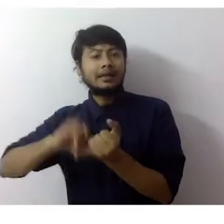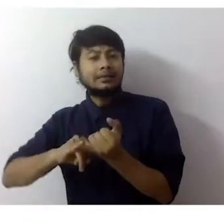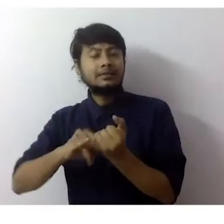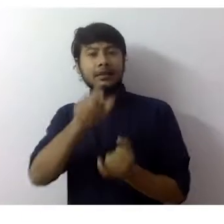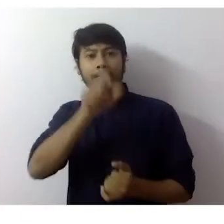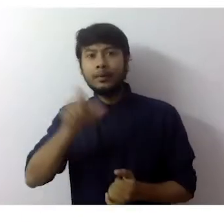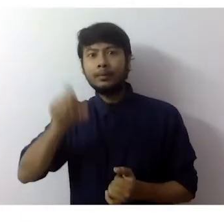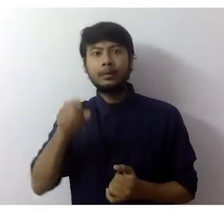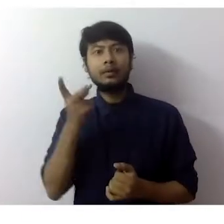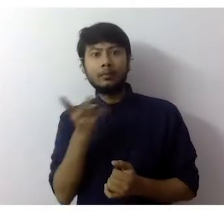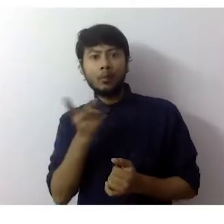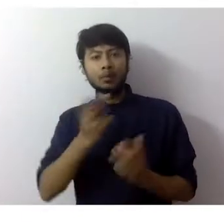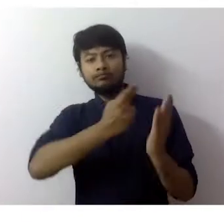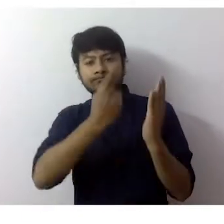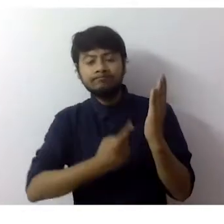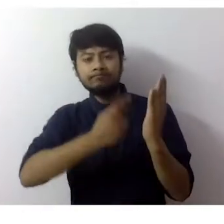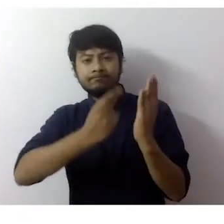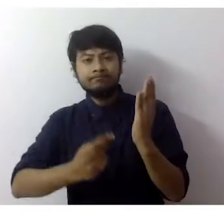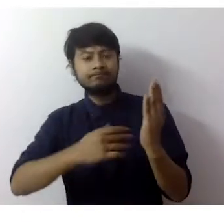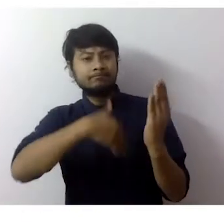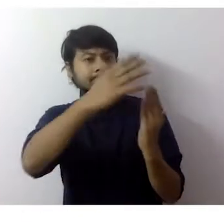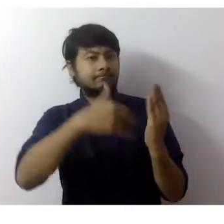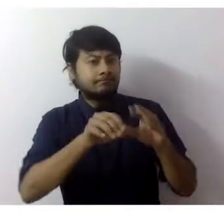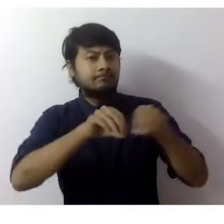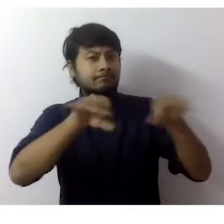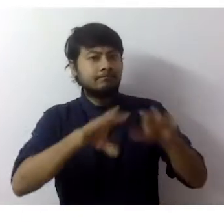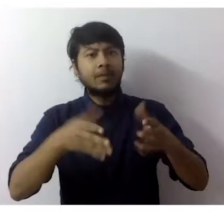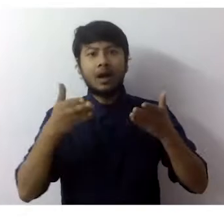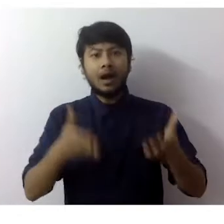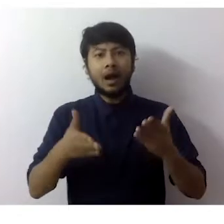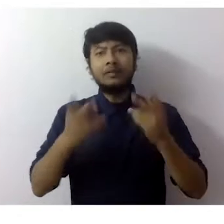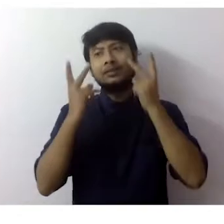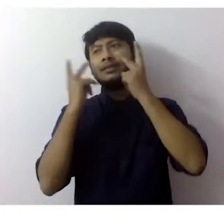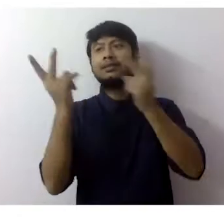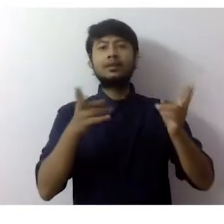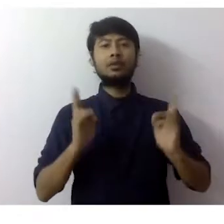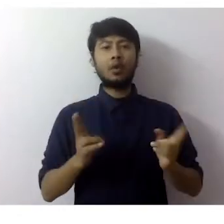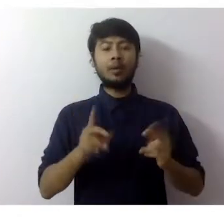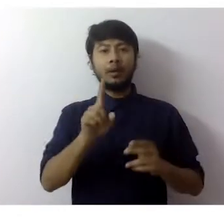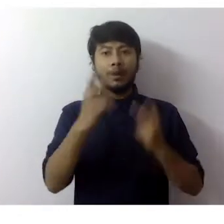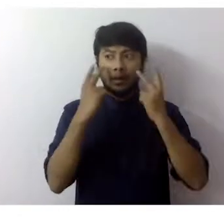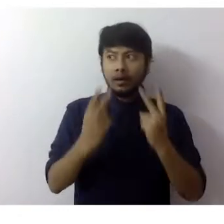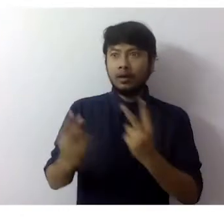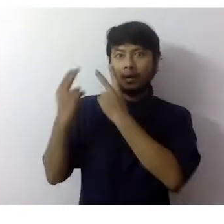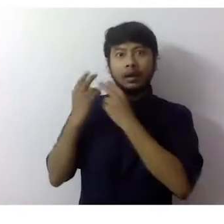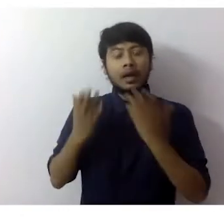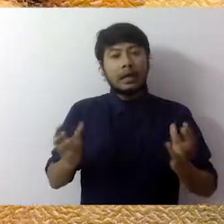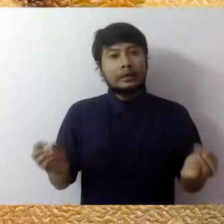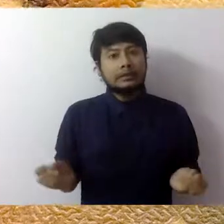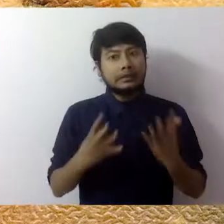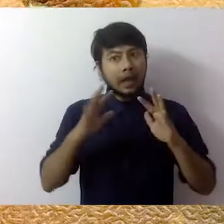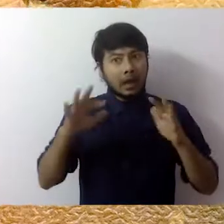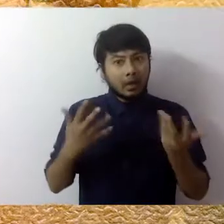Today, these fabrics are a part of our daily lives, but it's fascinating to look back and trace their